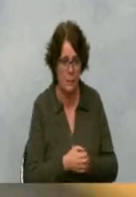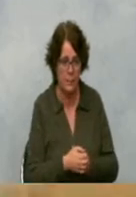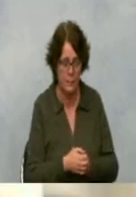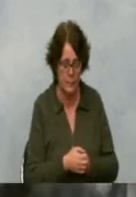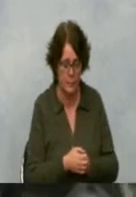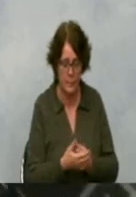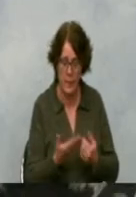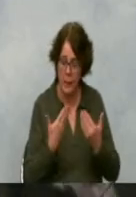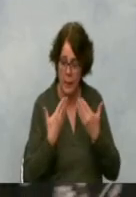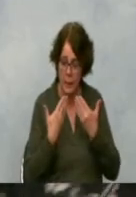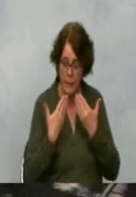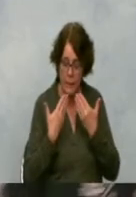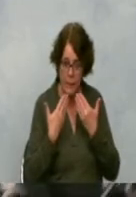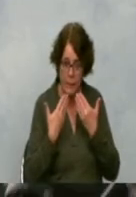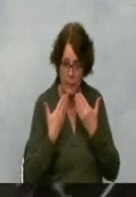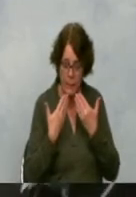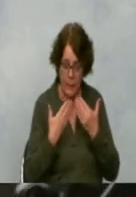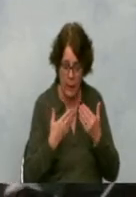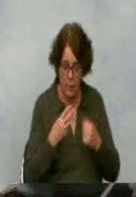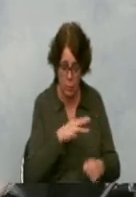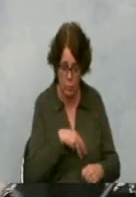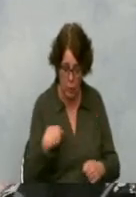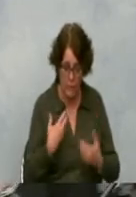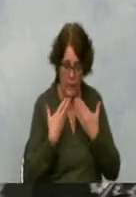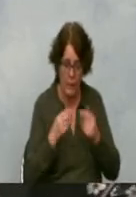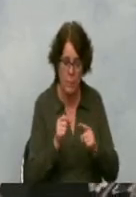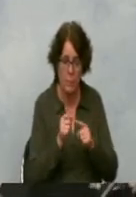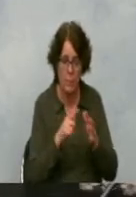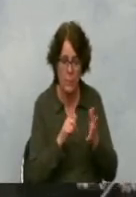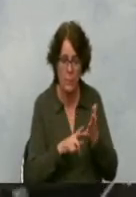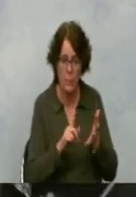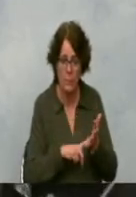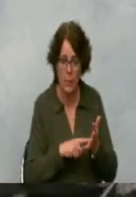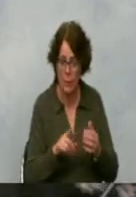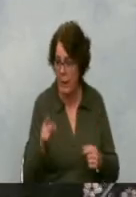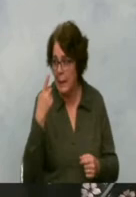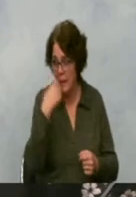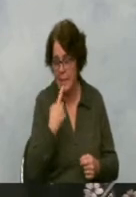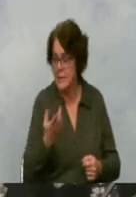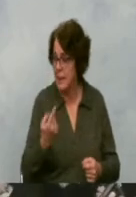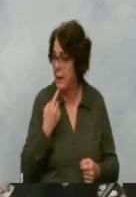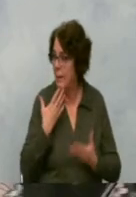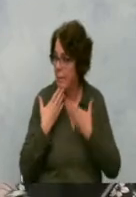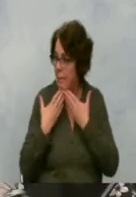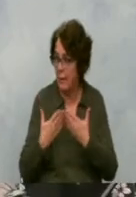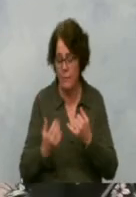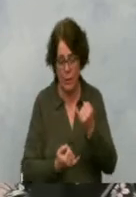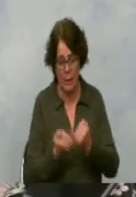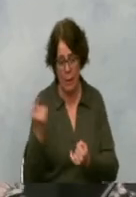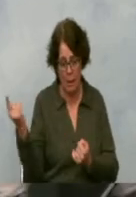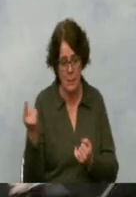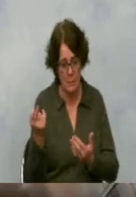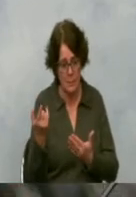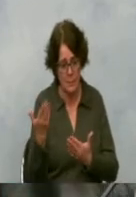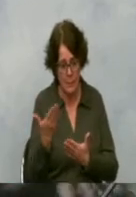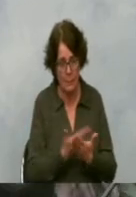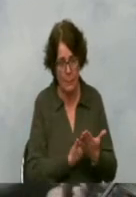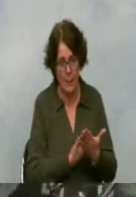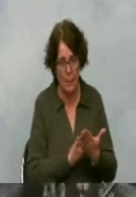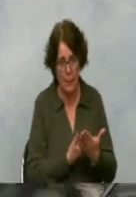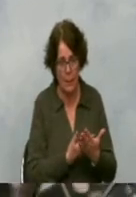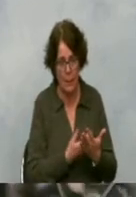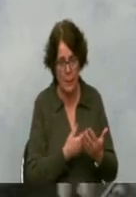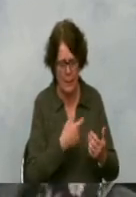Thank you, Provost. Thanks, Paul. Can I just say thanks for the last paper? Because I was